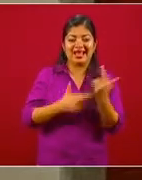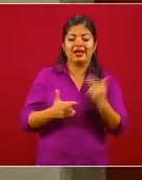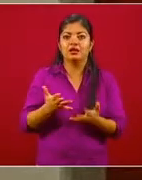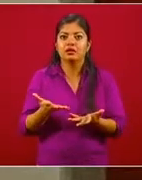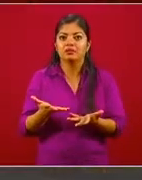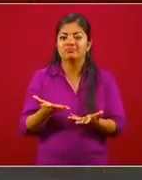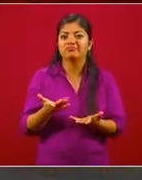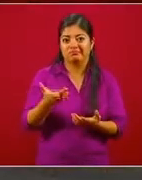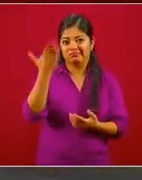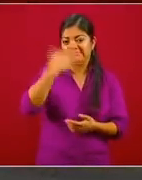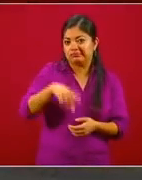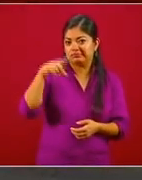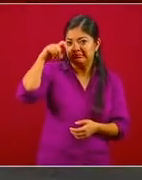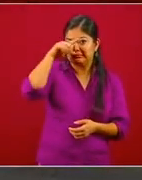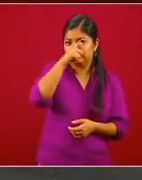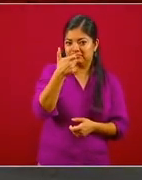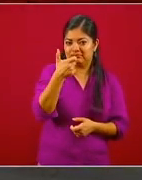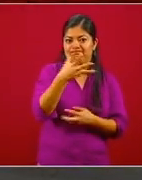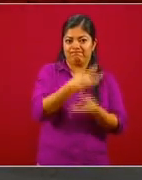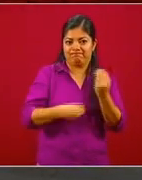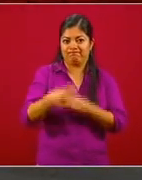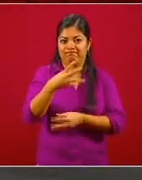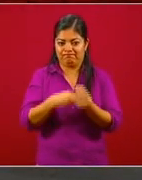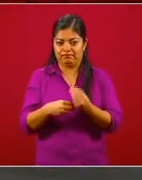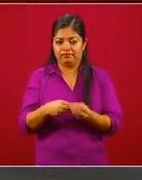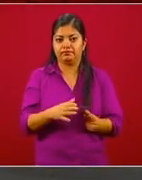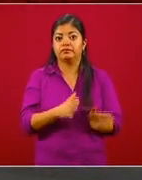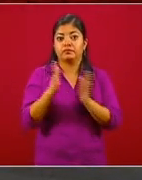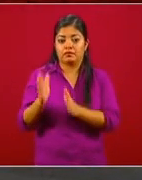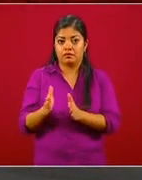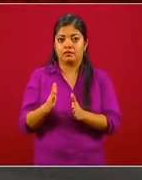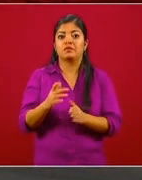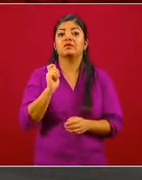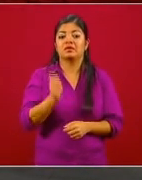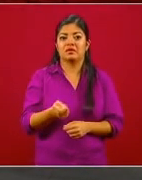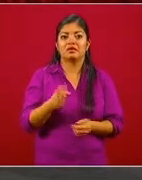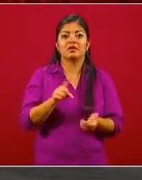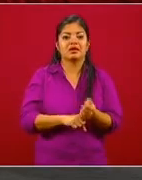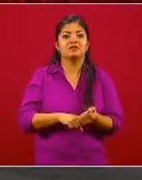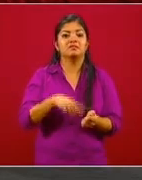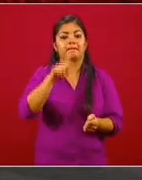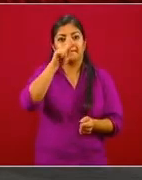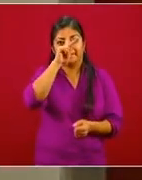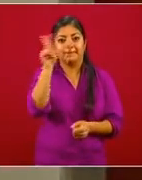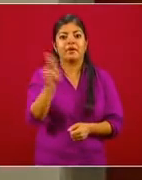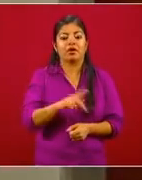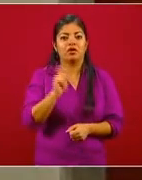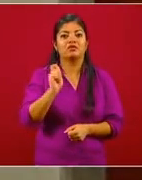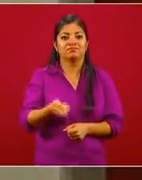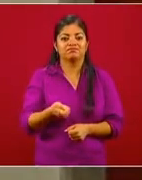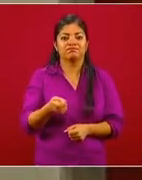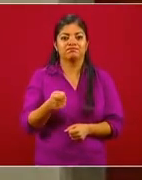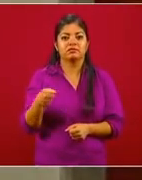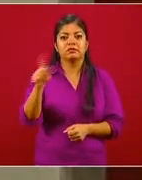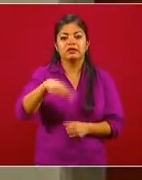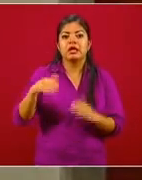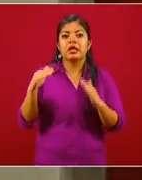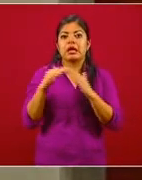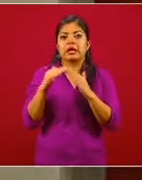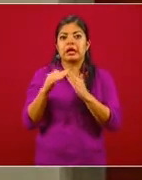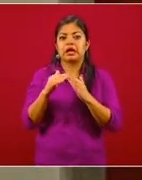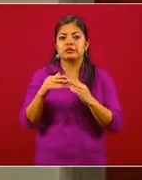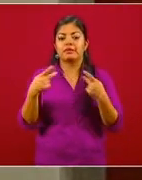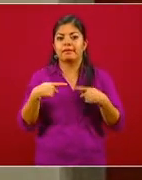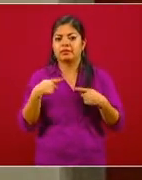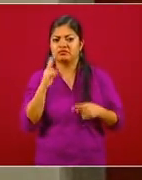jobs. So this is part of the precarious economic situation. It exposes them to